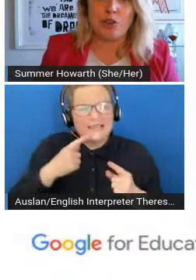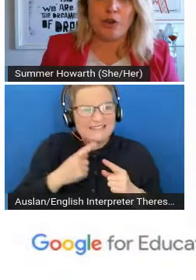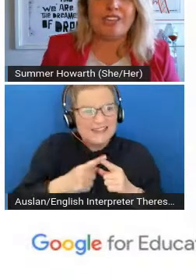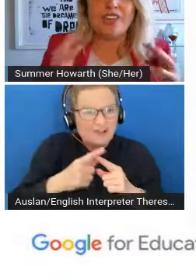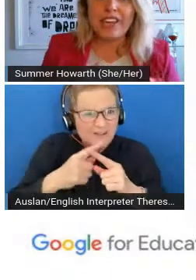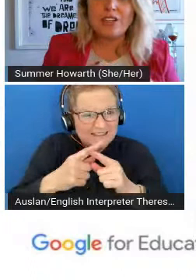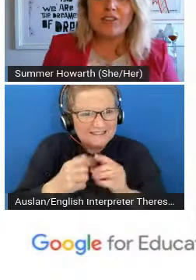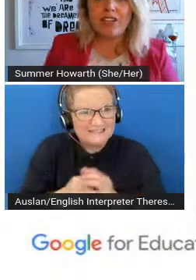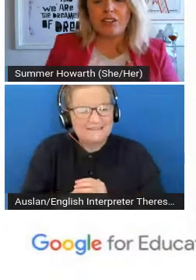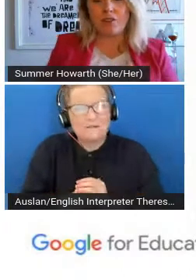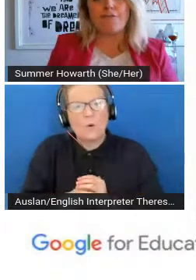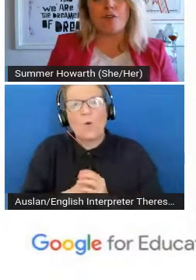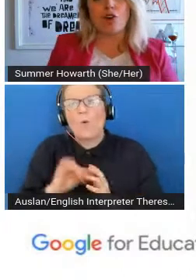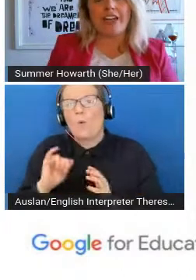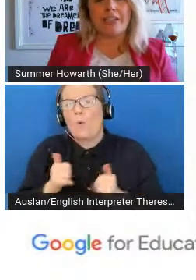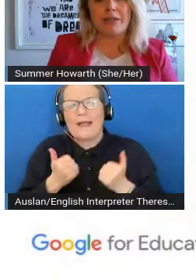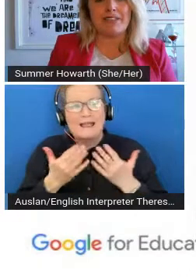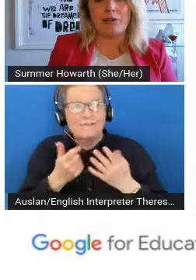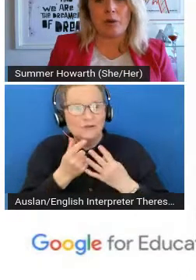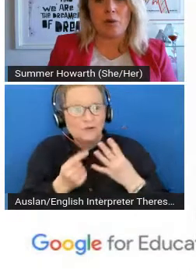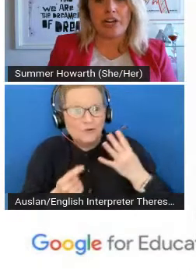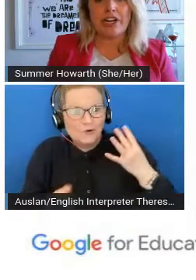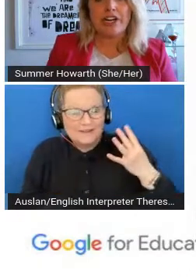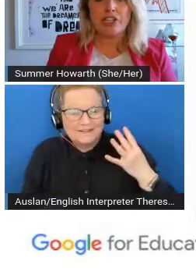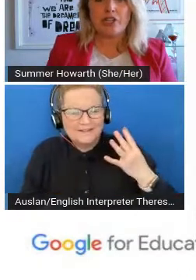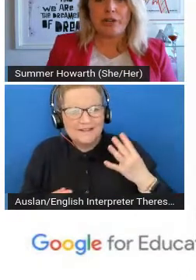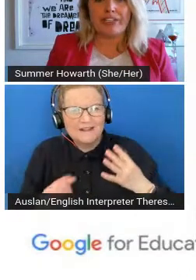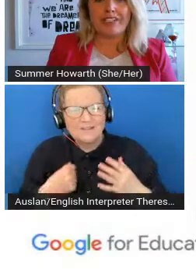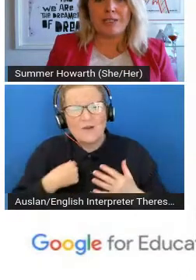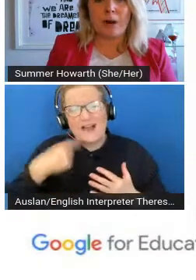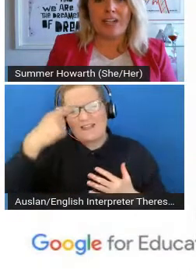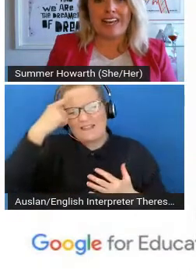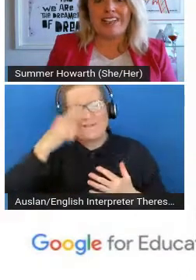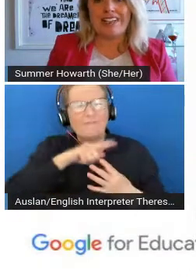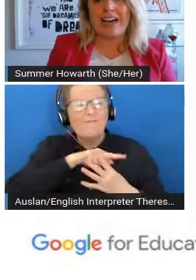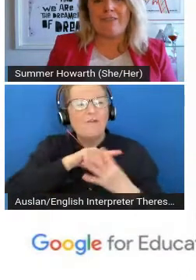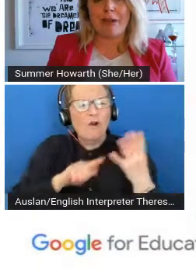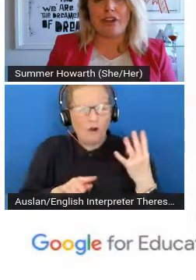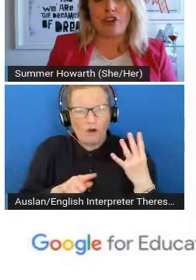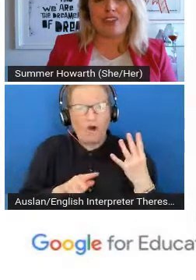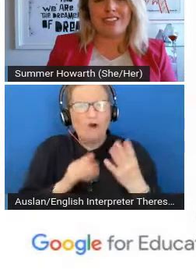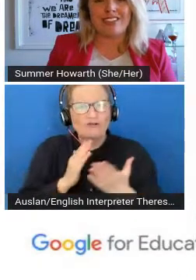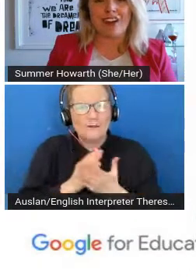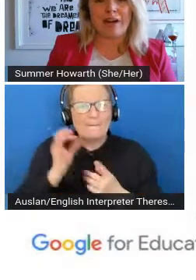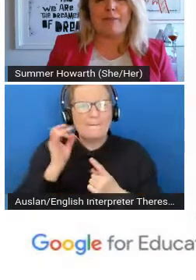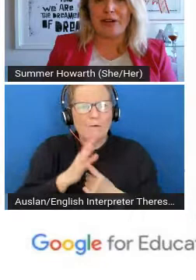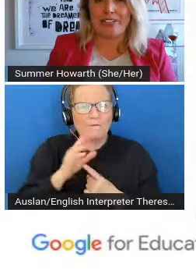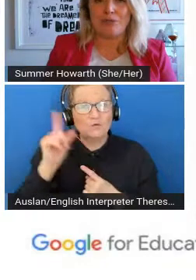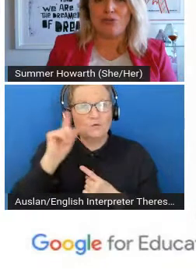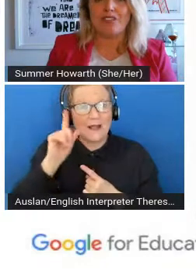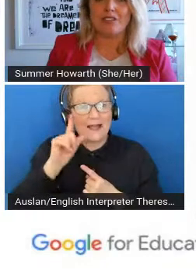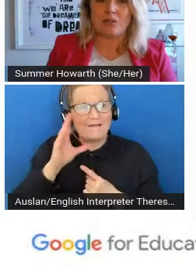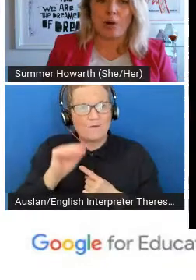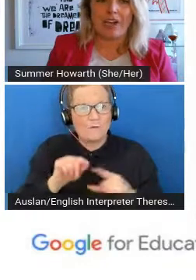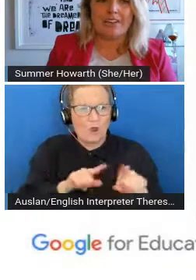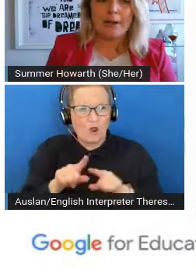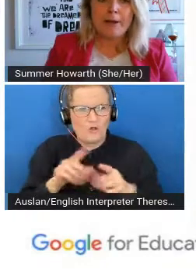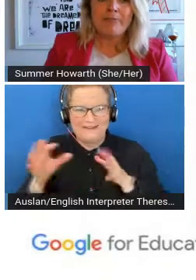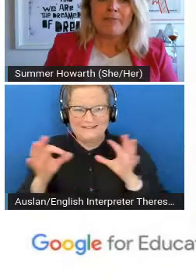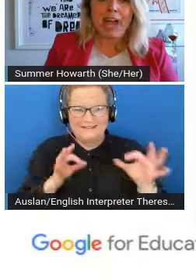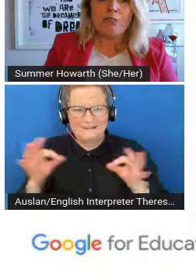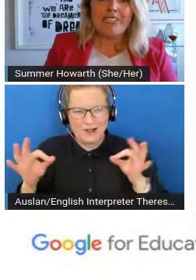lots of choice. So there's sort of the 4 elements that we wanted to really spotlight today from our learning design principles